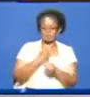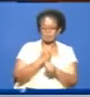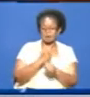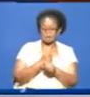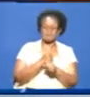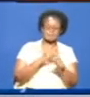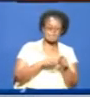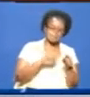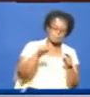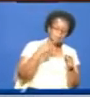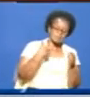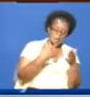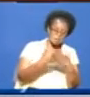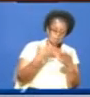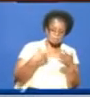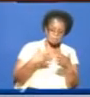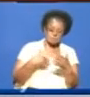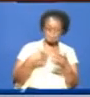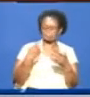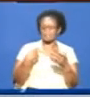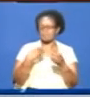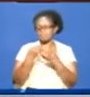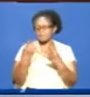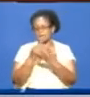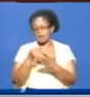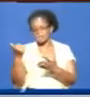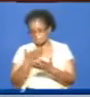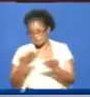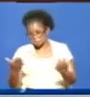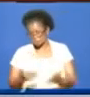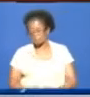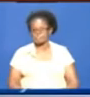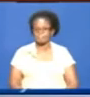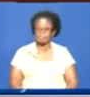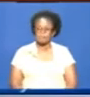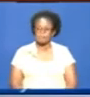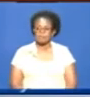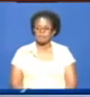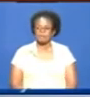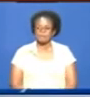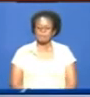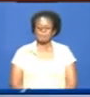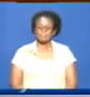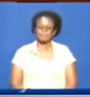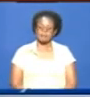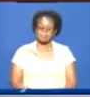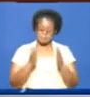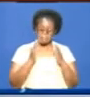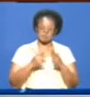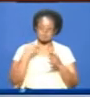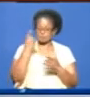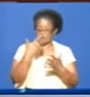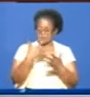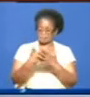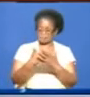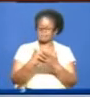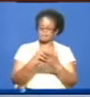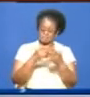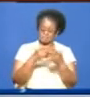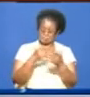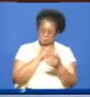these things. Because, you know, on many occasions, even the manner, you know, even an arrested person has rights. And those rights